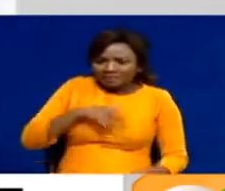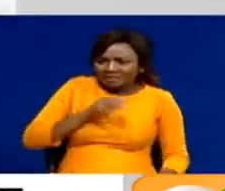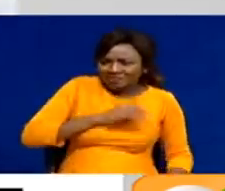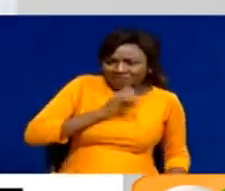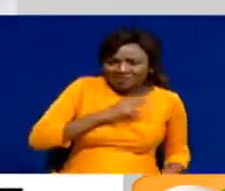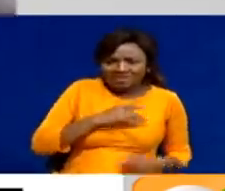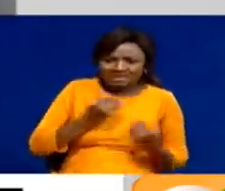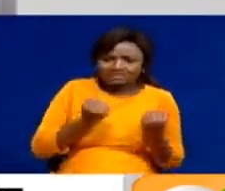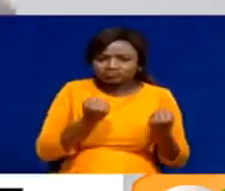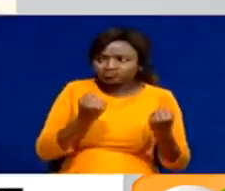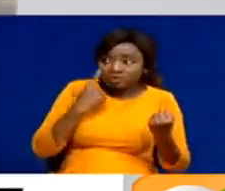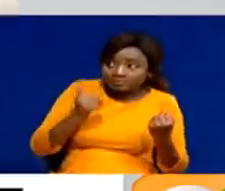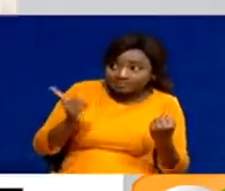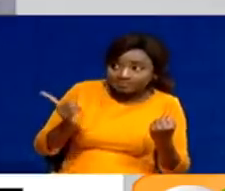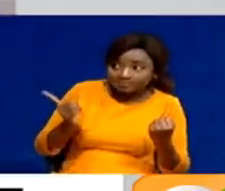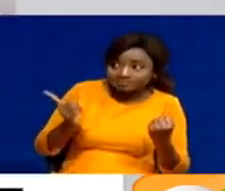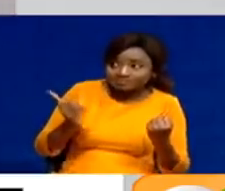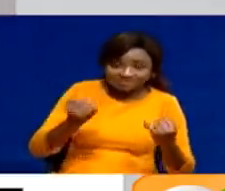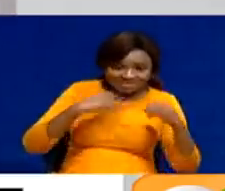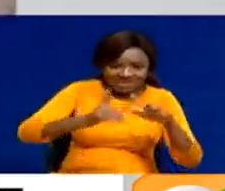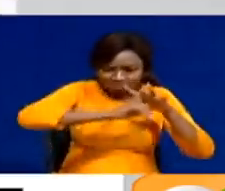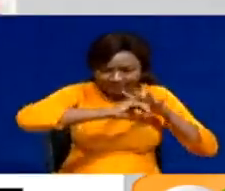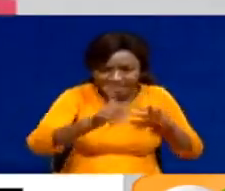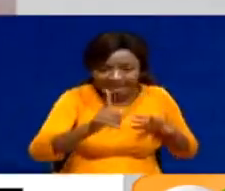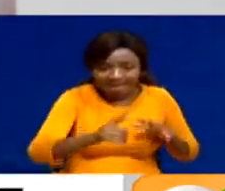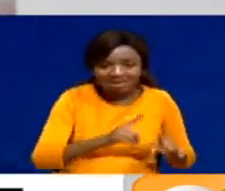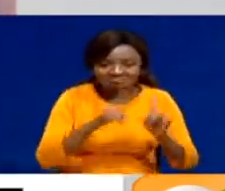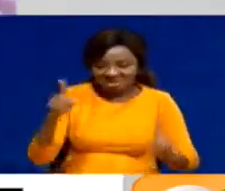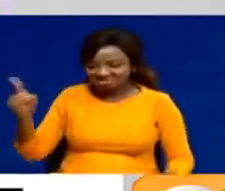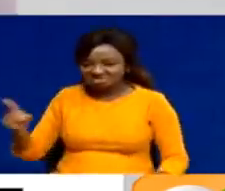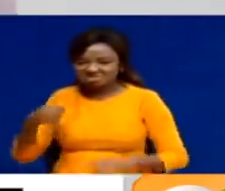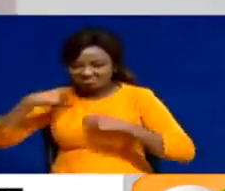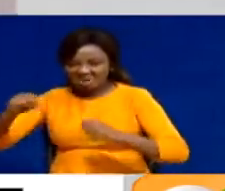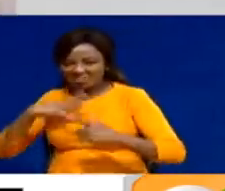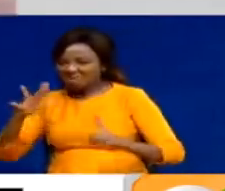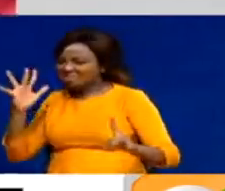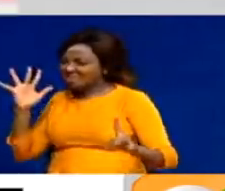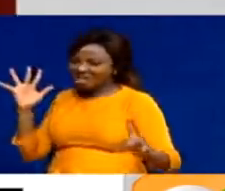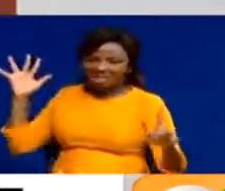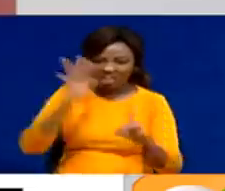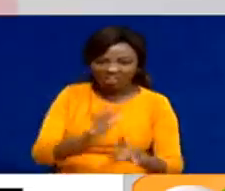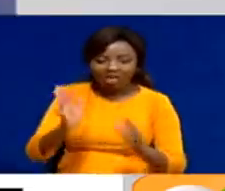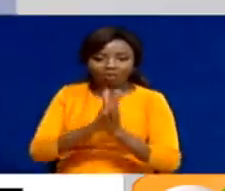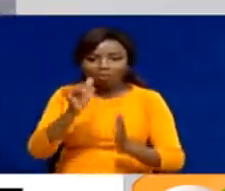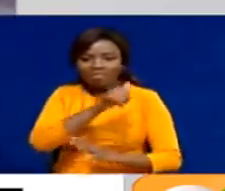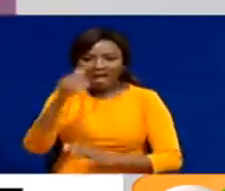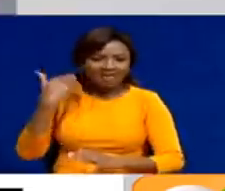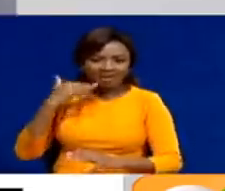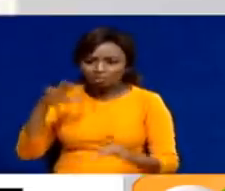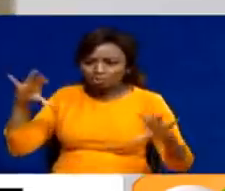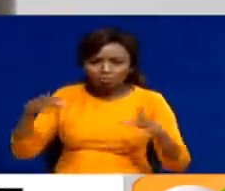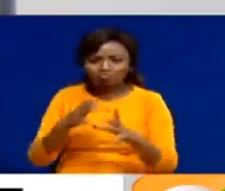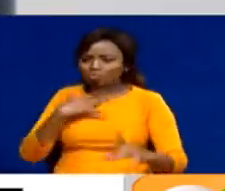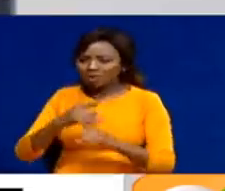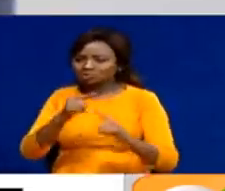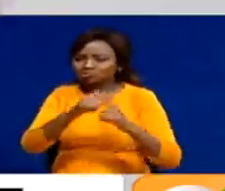the young woman driving this grey vehicle attempted to speed away as Boda operators, together with other goons, bayed for her